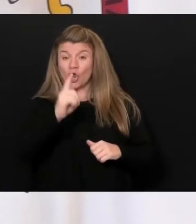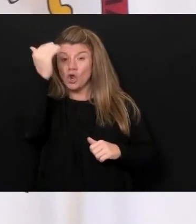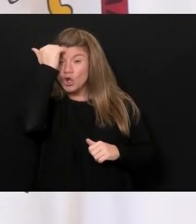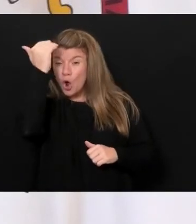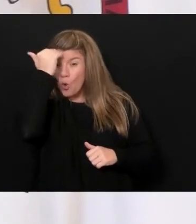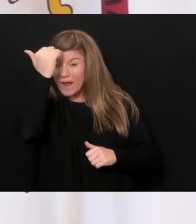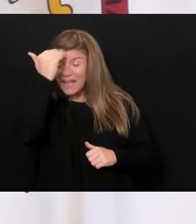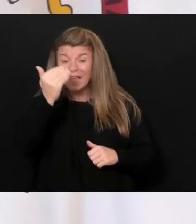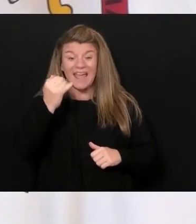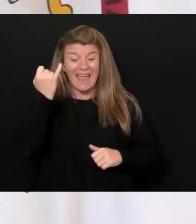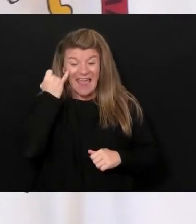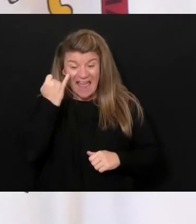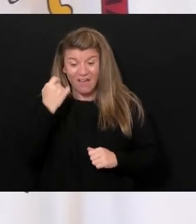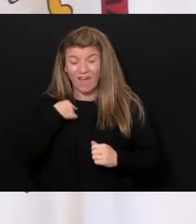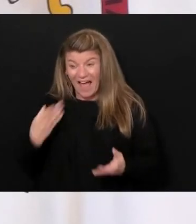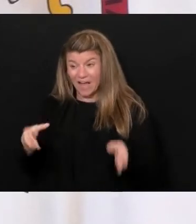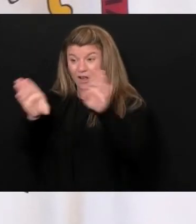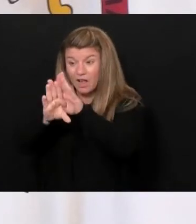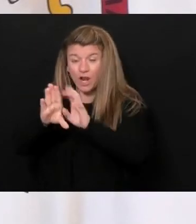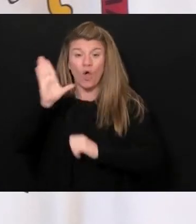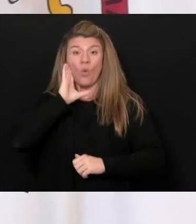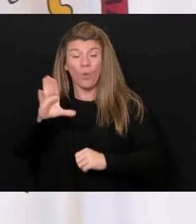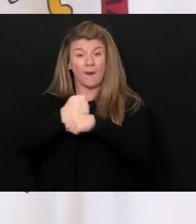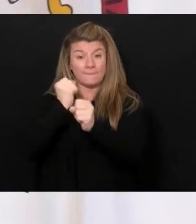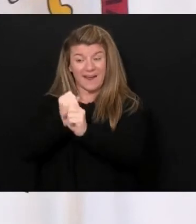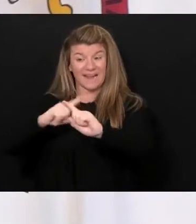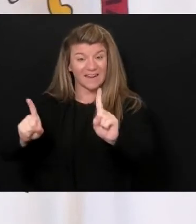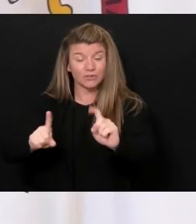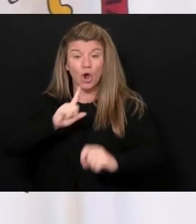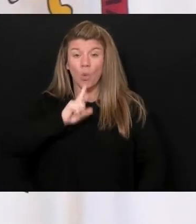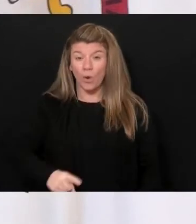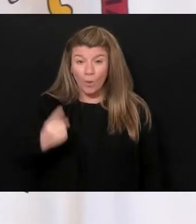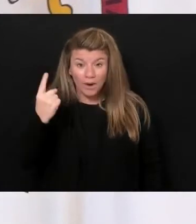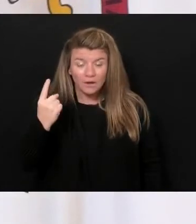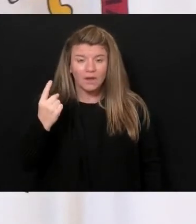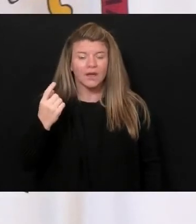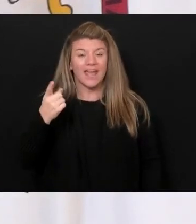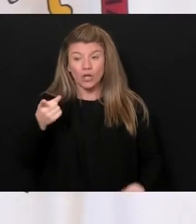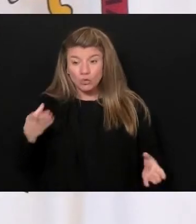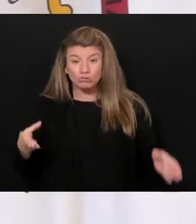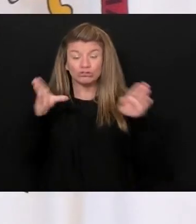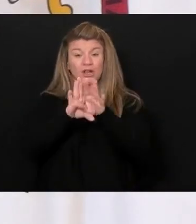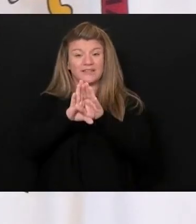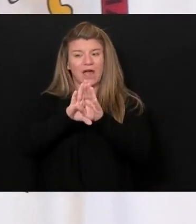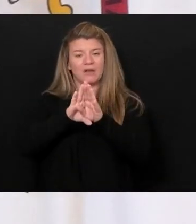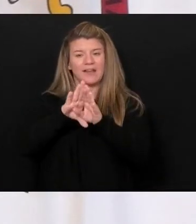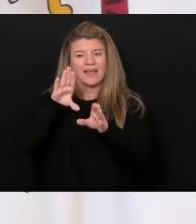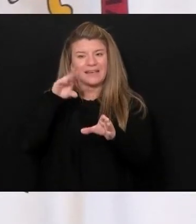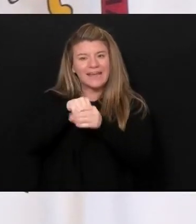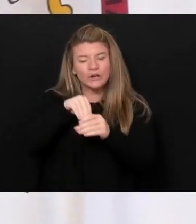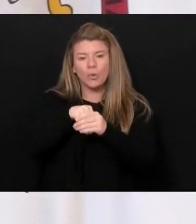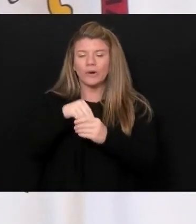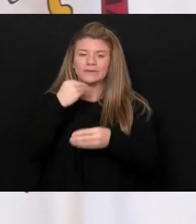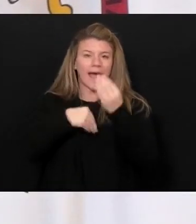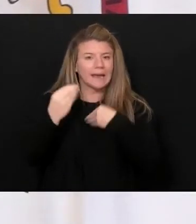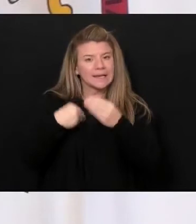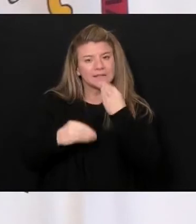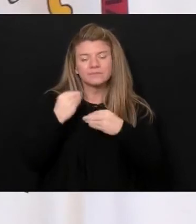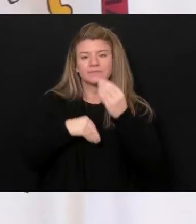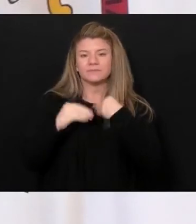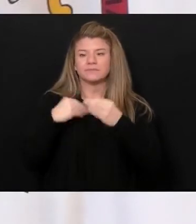difference, and absolutely it's going to make a real difference, and you shut down all indoor dining